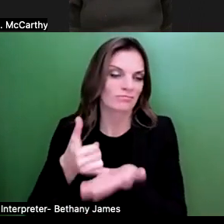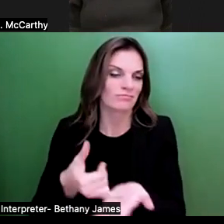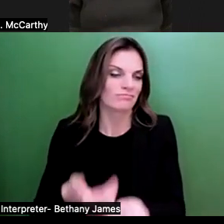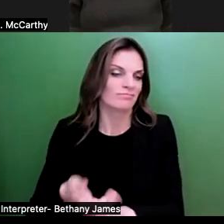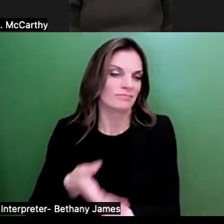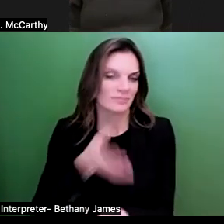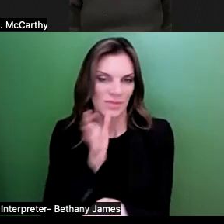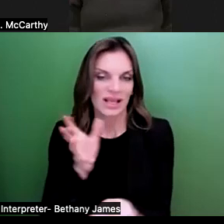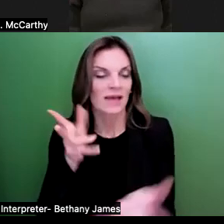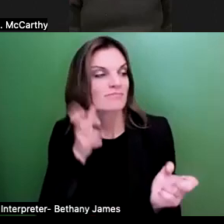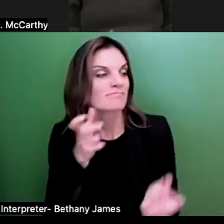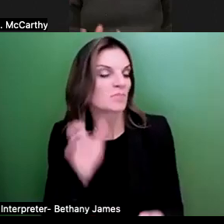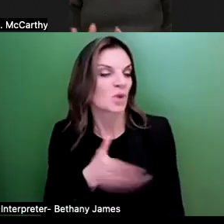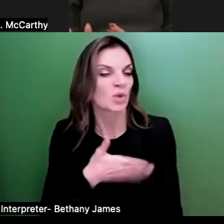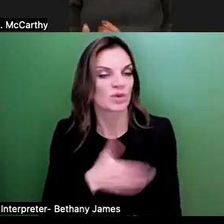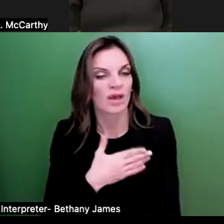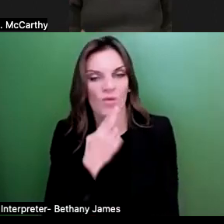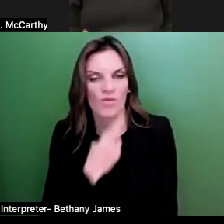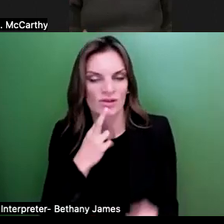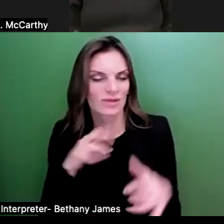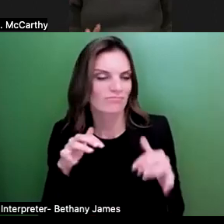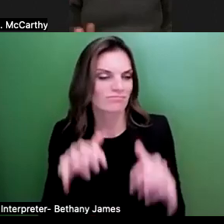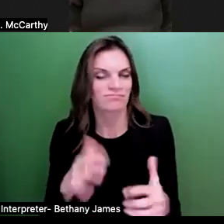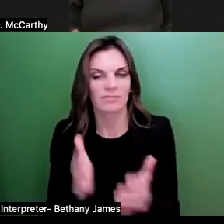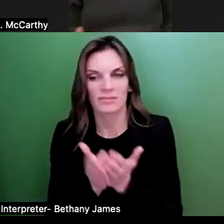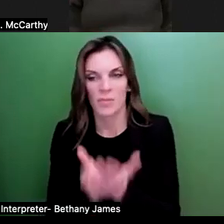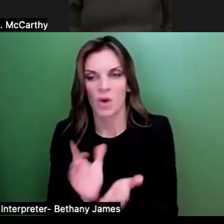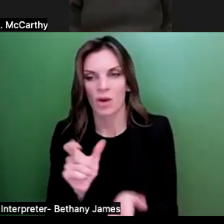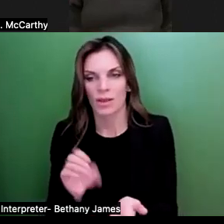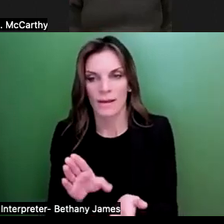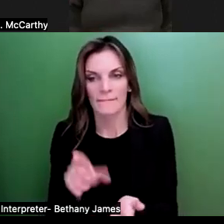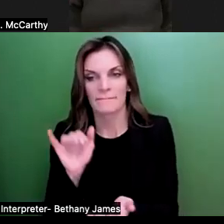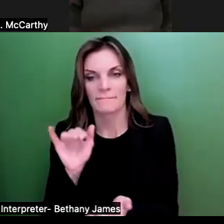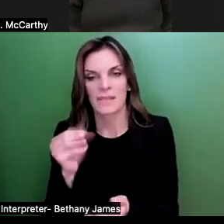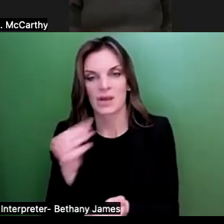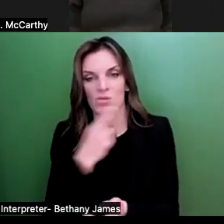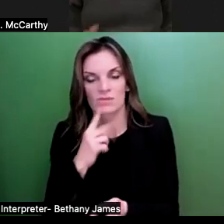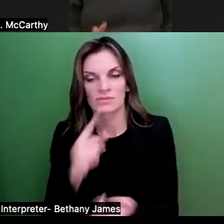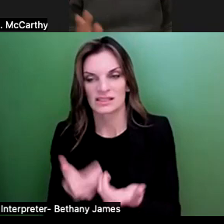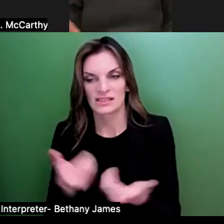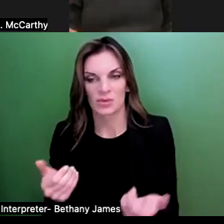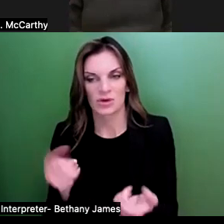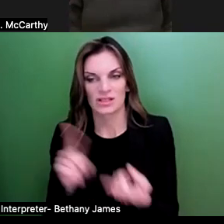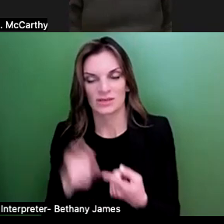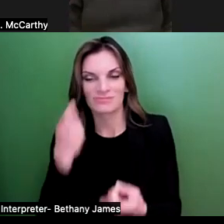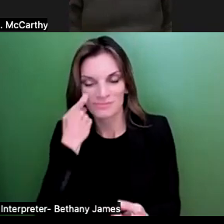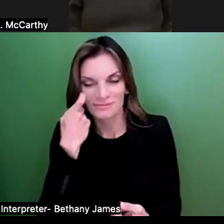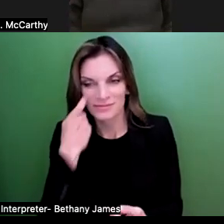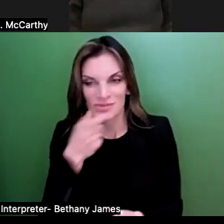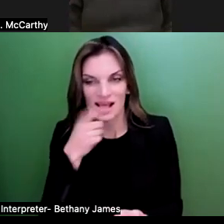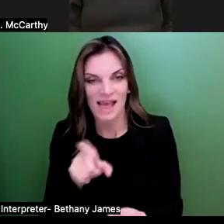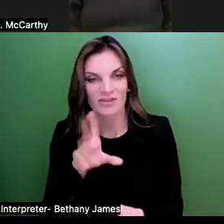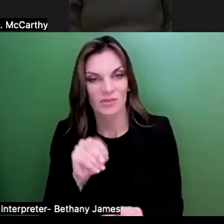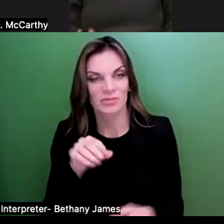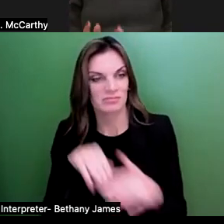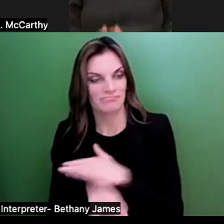music. And the restaurant and the boat club itself were two separate entities until very recently. So you did not have to be a patron of the